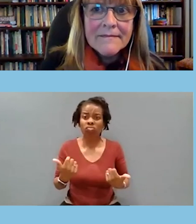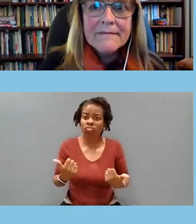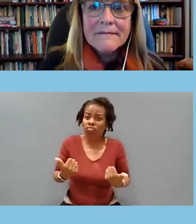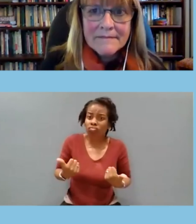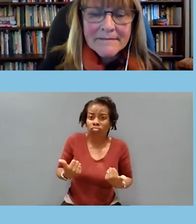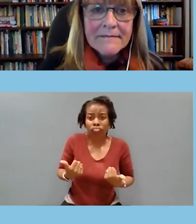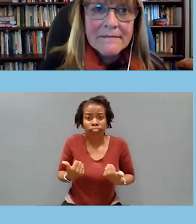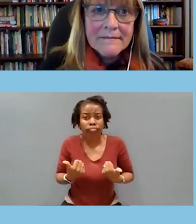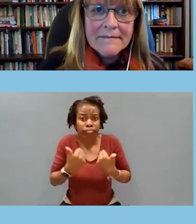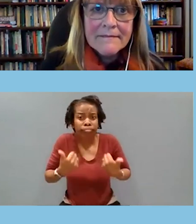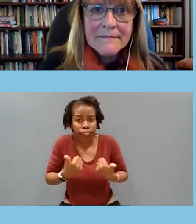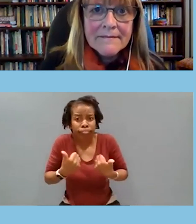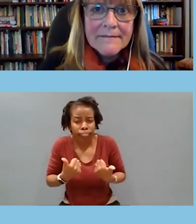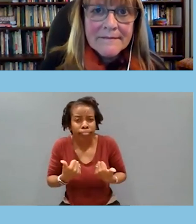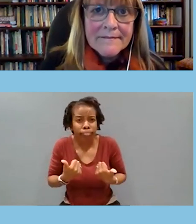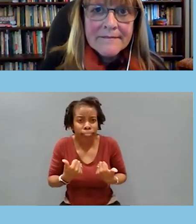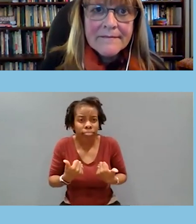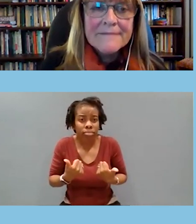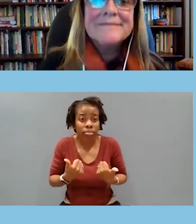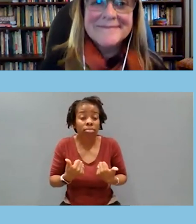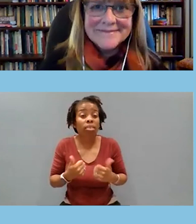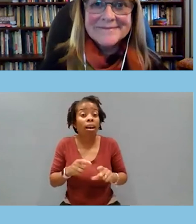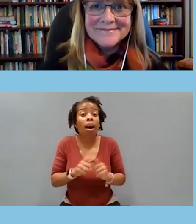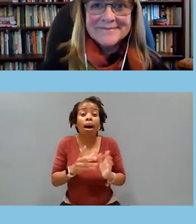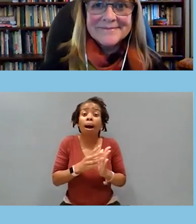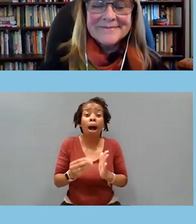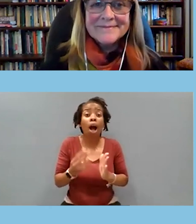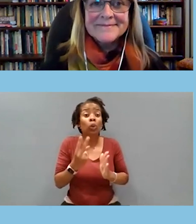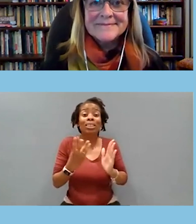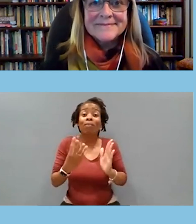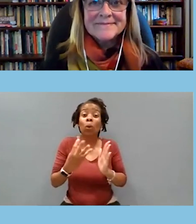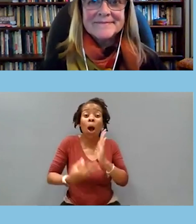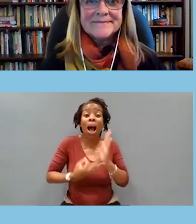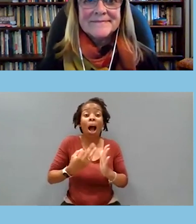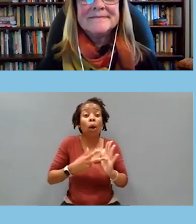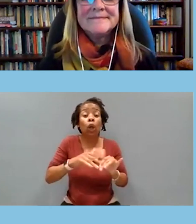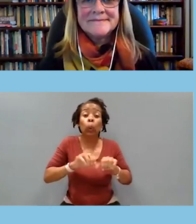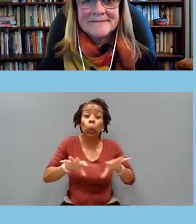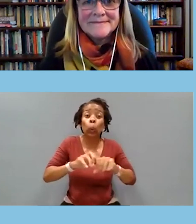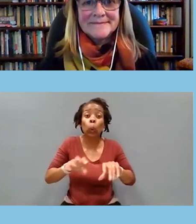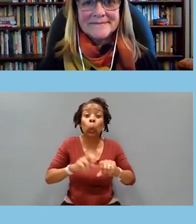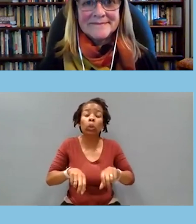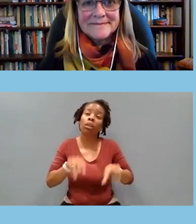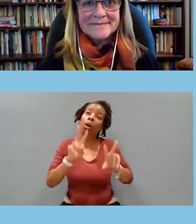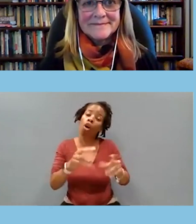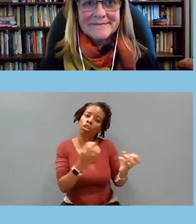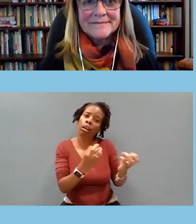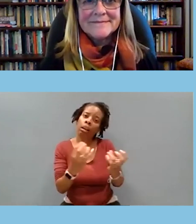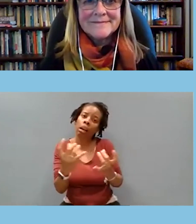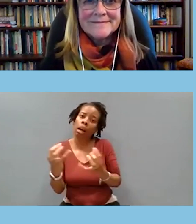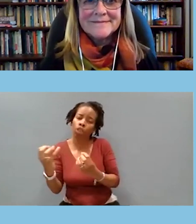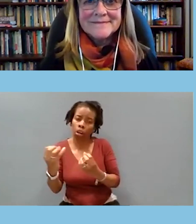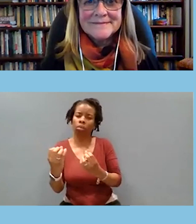when we're watching 24-hour news, that the captions are not quite on point. We should kind